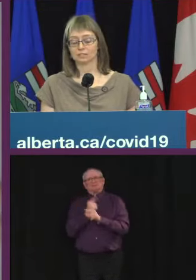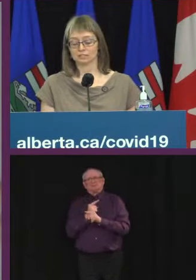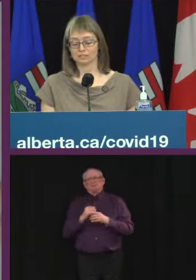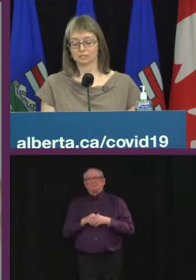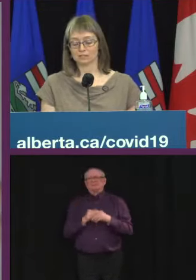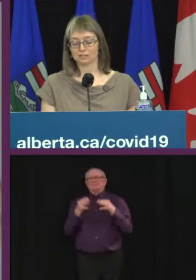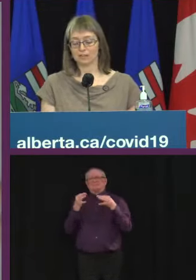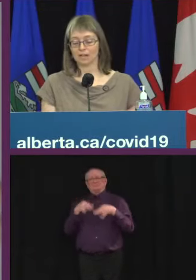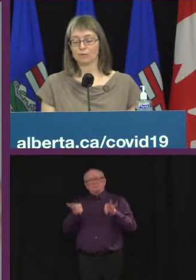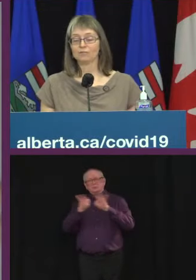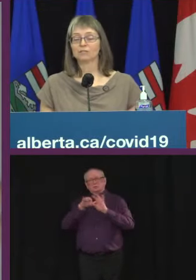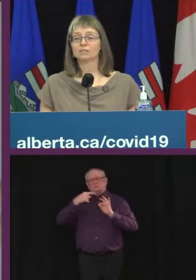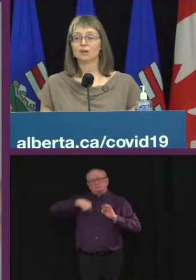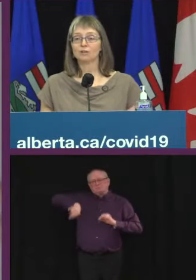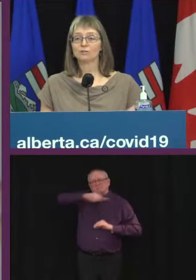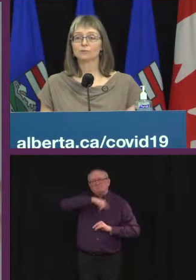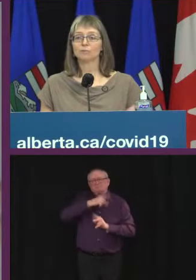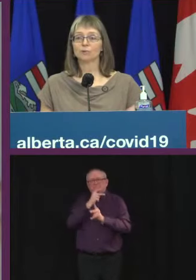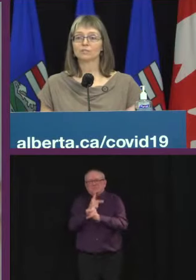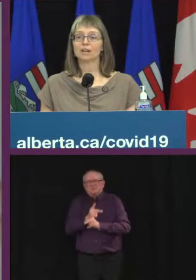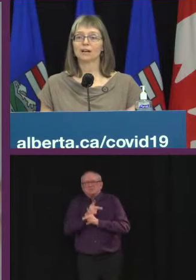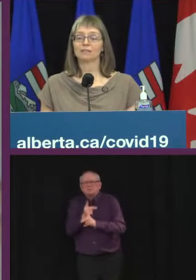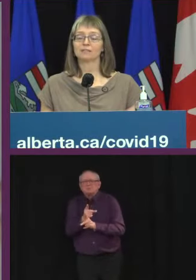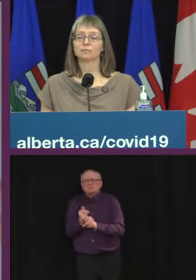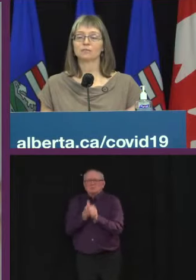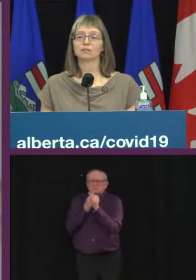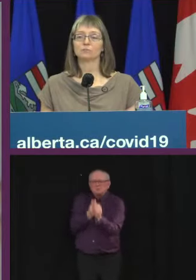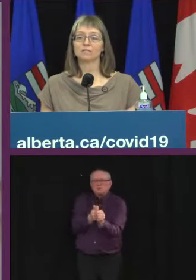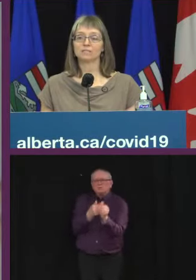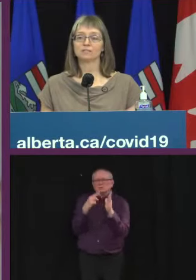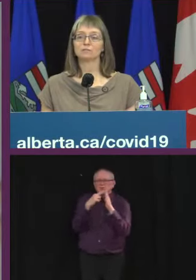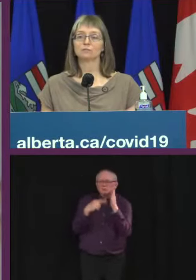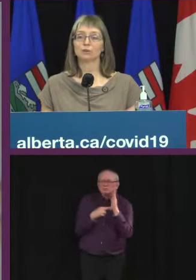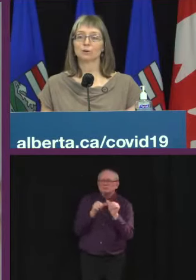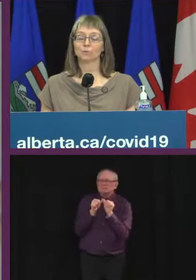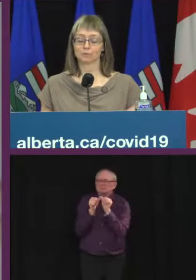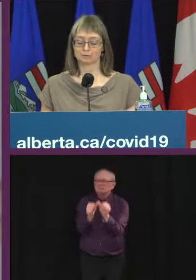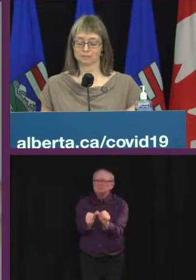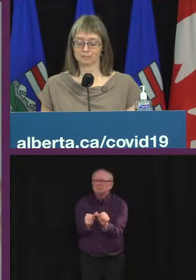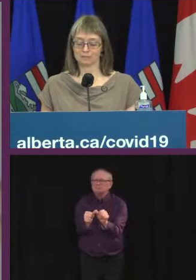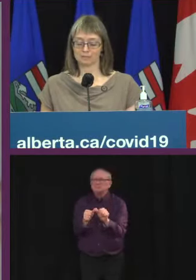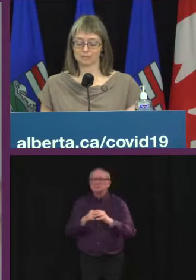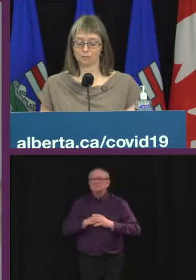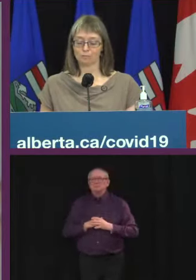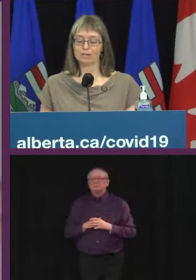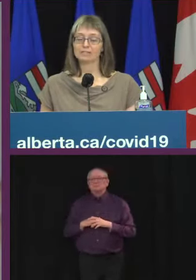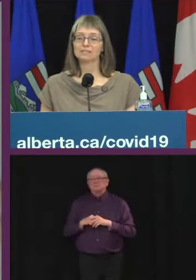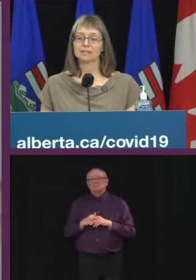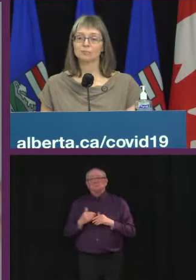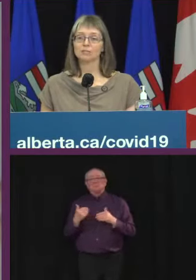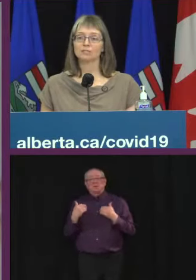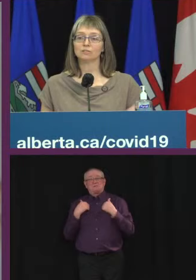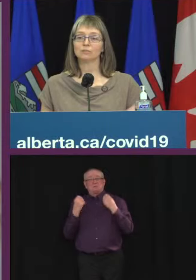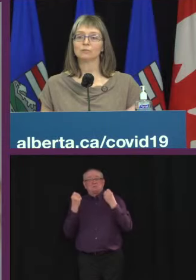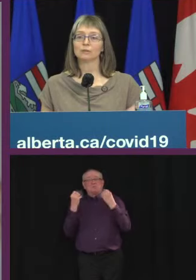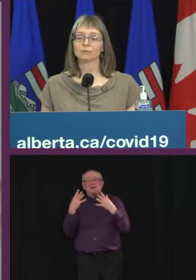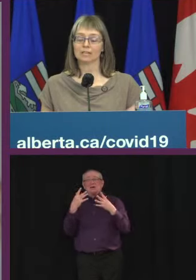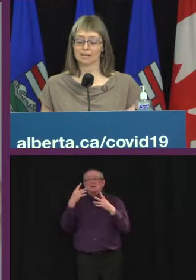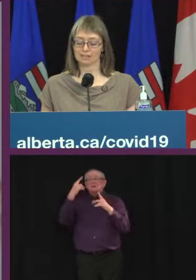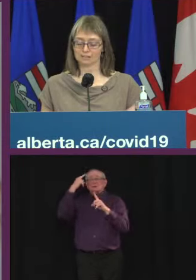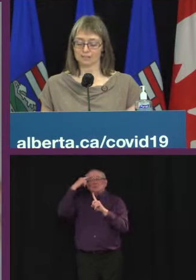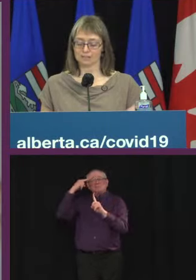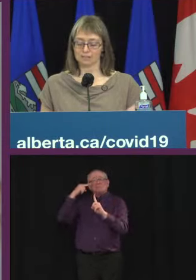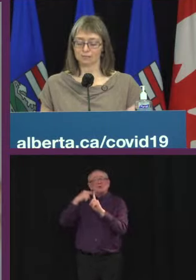vigilant. However, it is also important to highlight when there are reasons for hope. We must celebrate good news